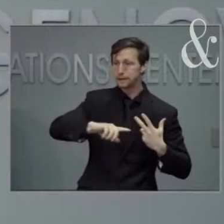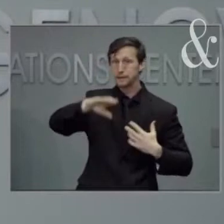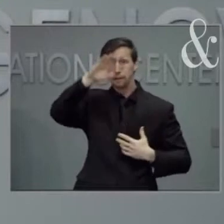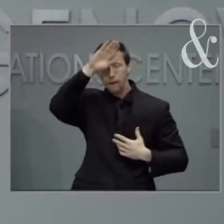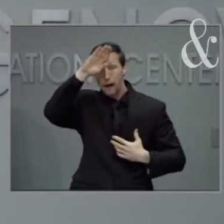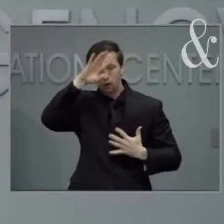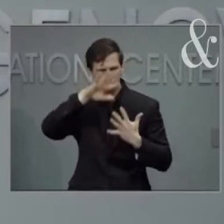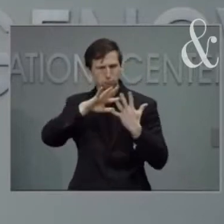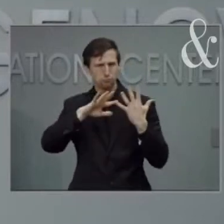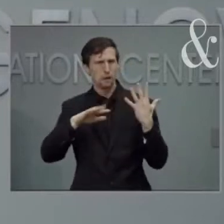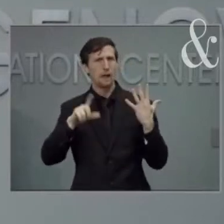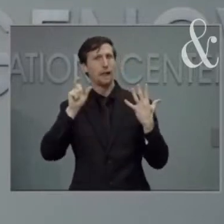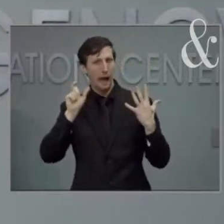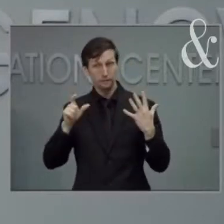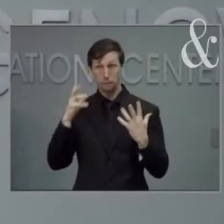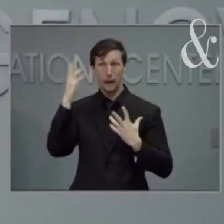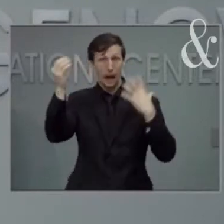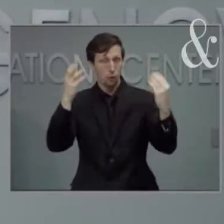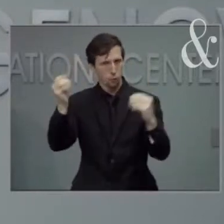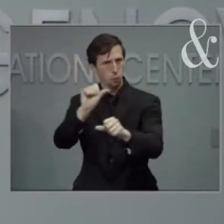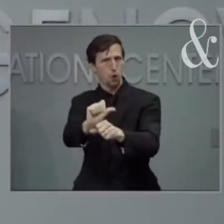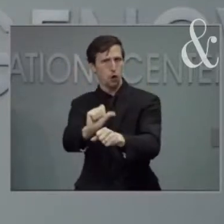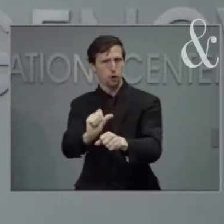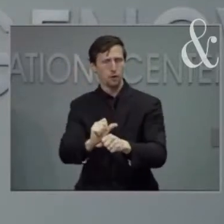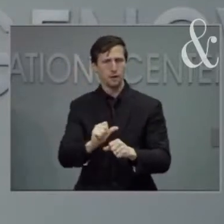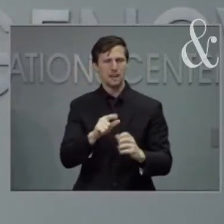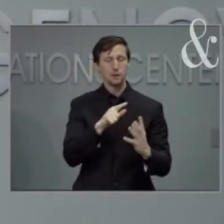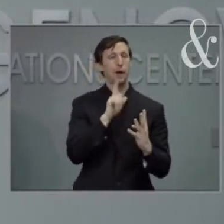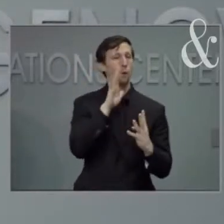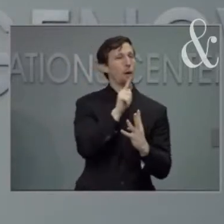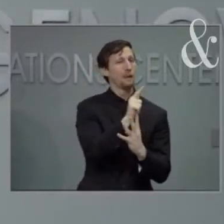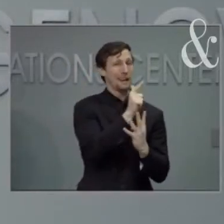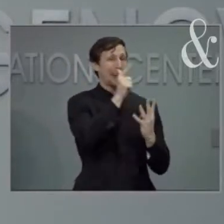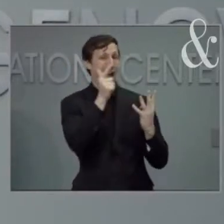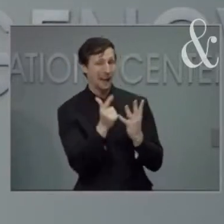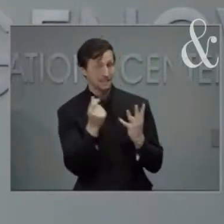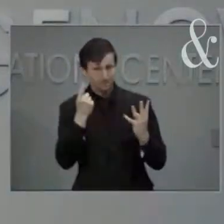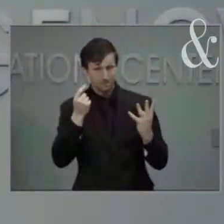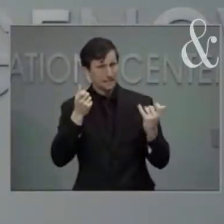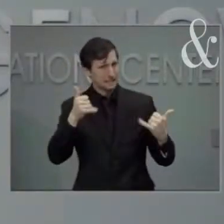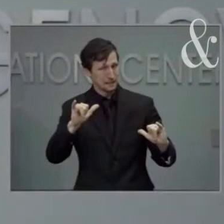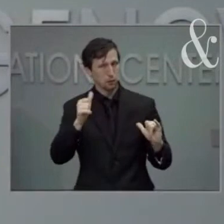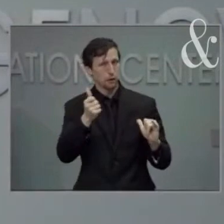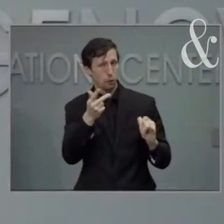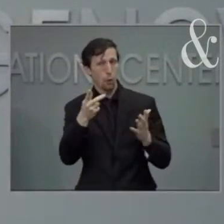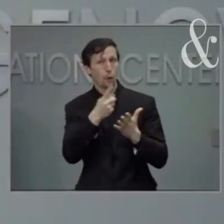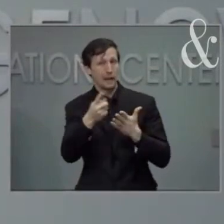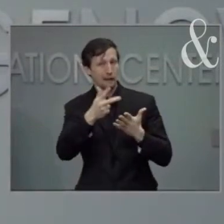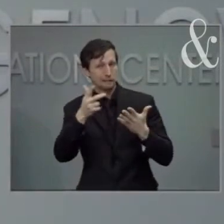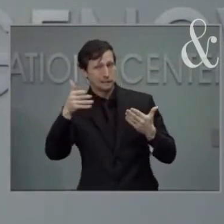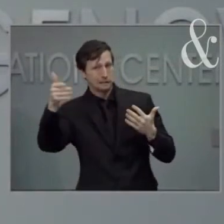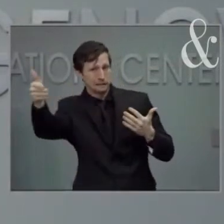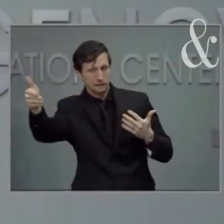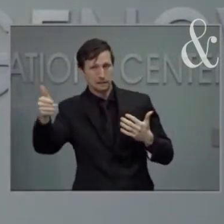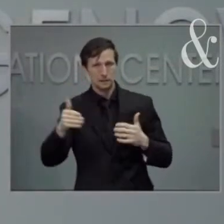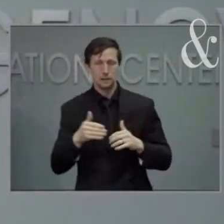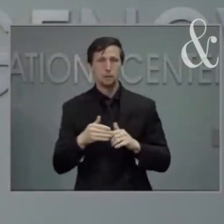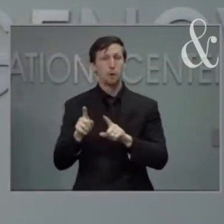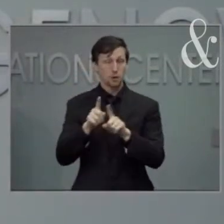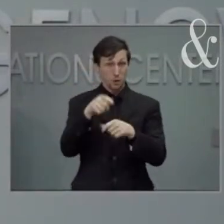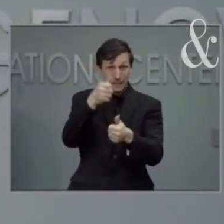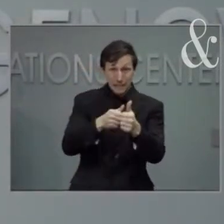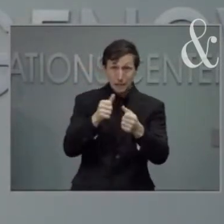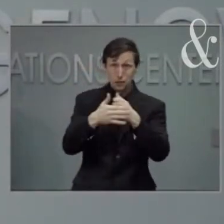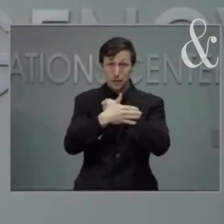that group, which we know is still a few weeks away, there are going to be a different ways in which folks are going to operationalize this in